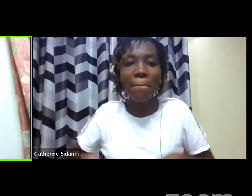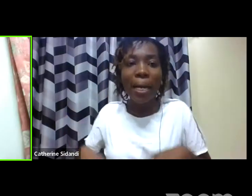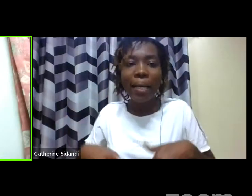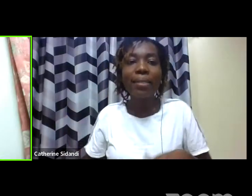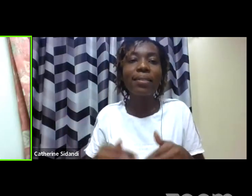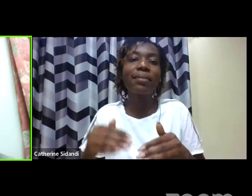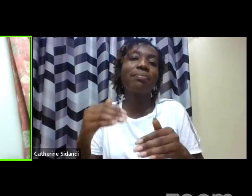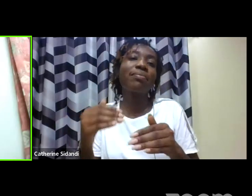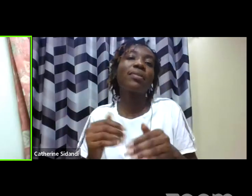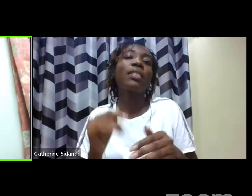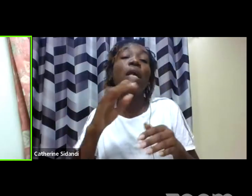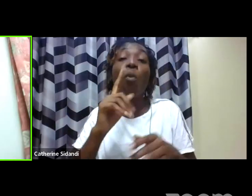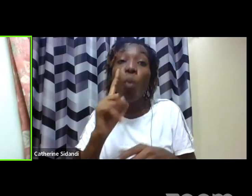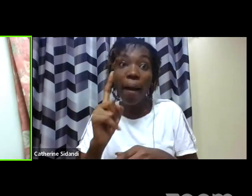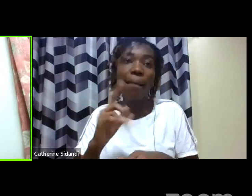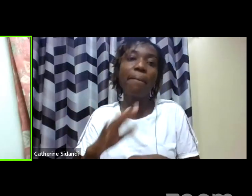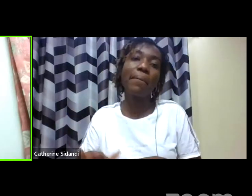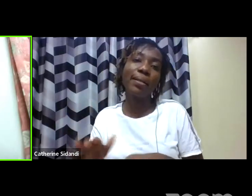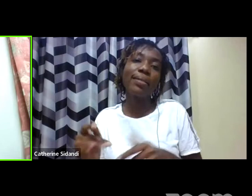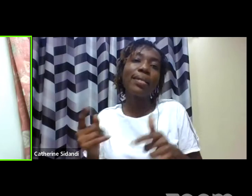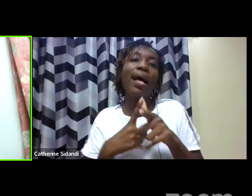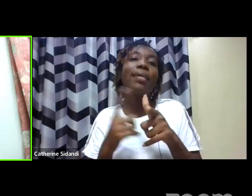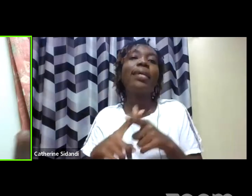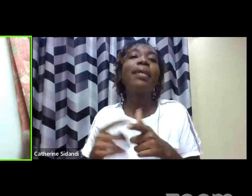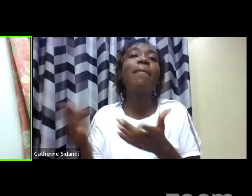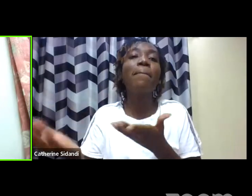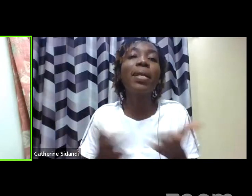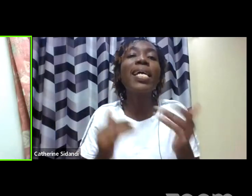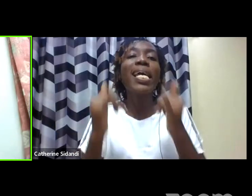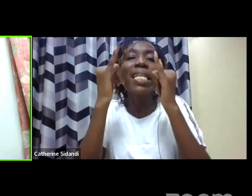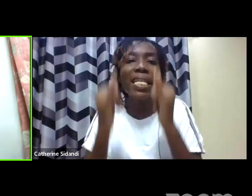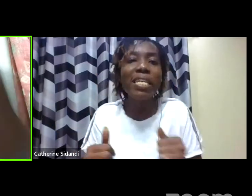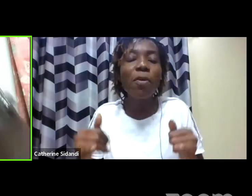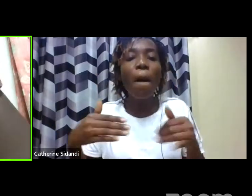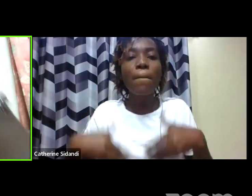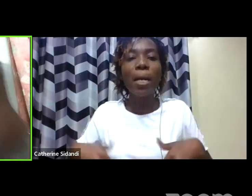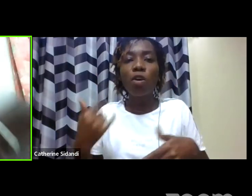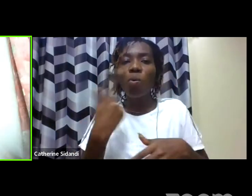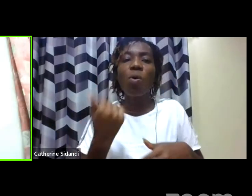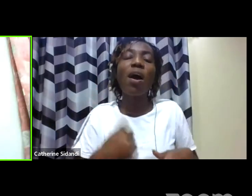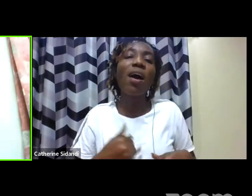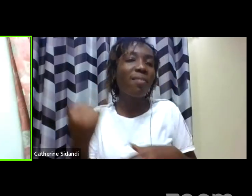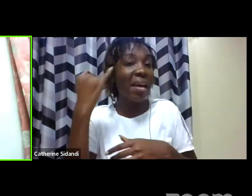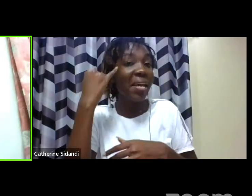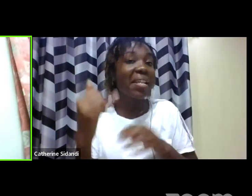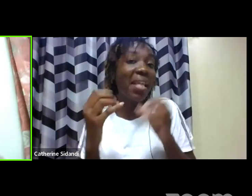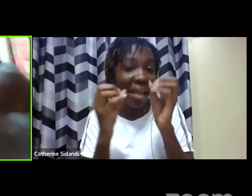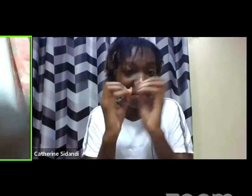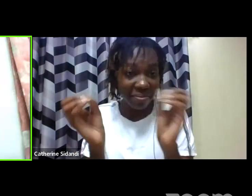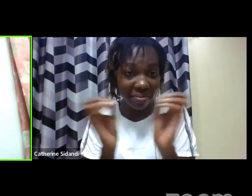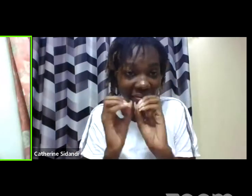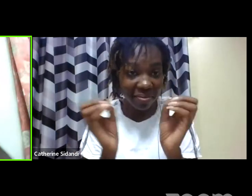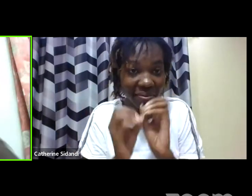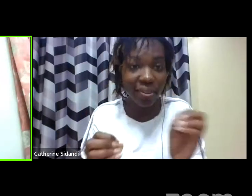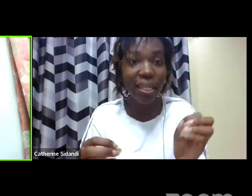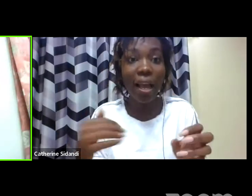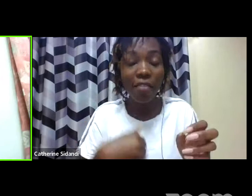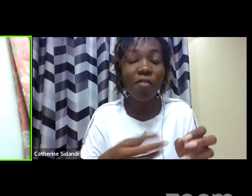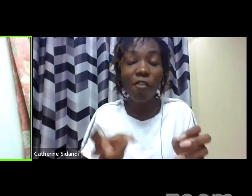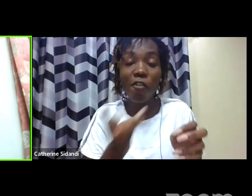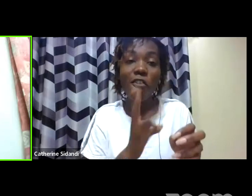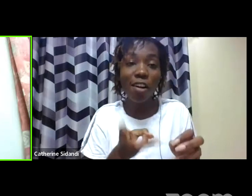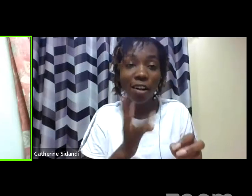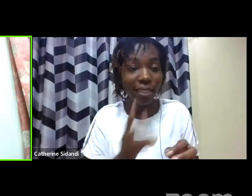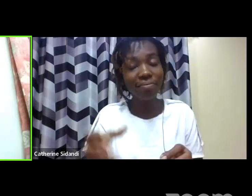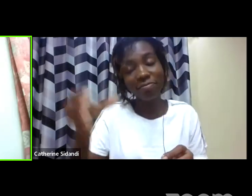monkeys and left one and brought new monkeys who have no idea that there is water coming up there that pours on you as you go for that